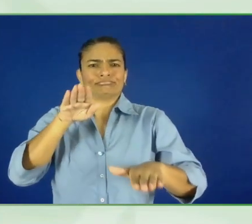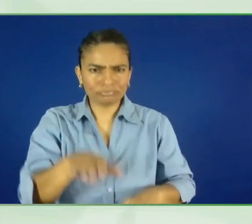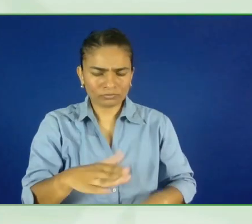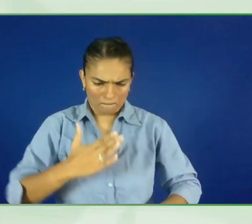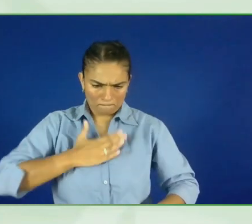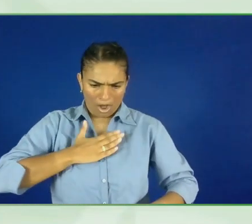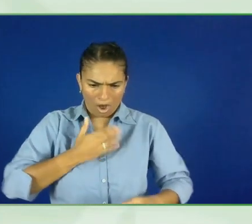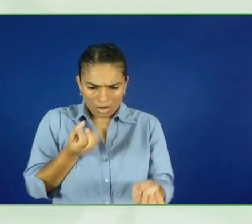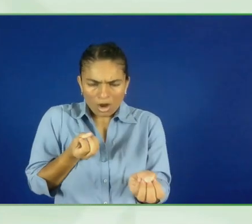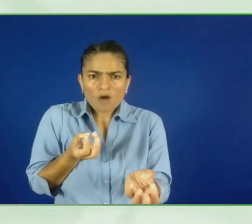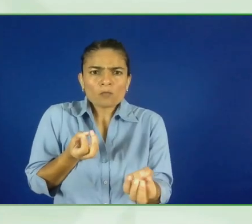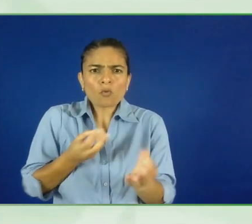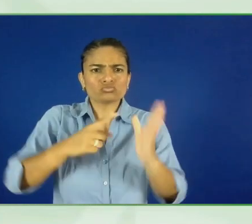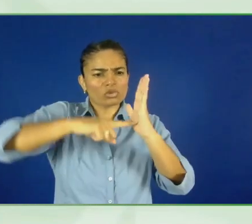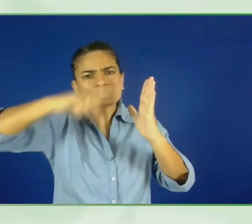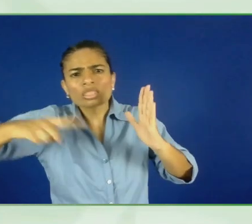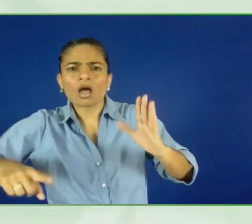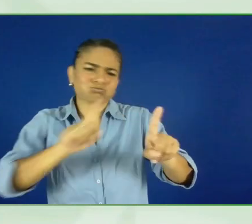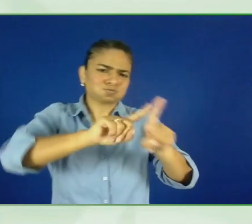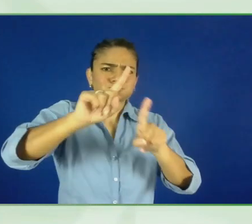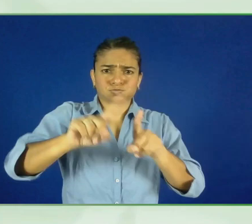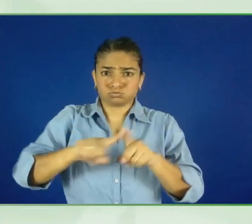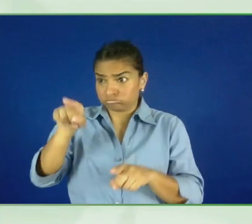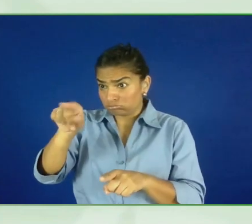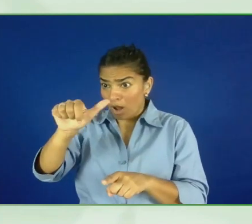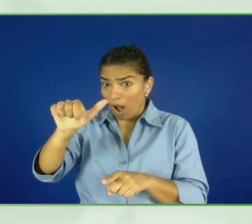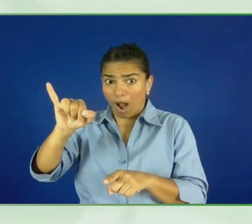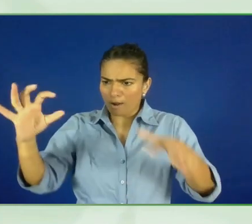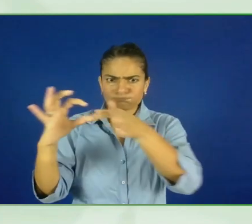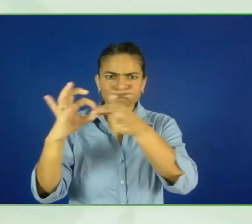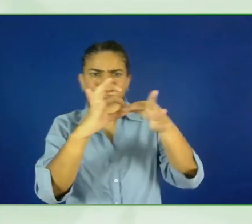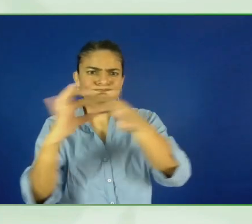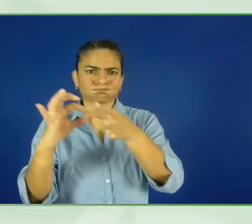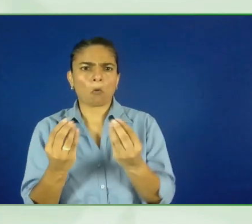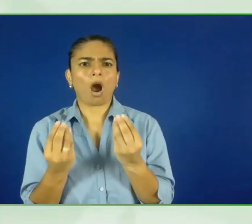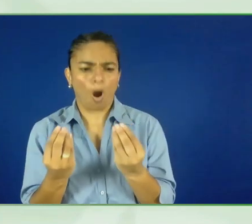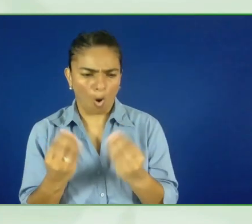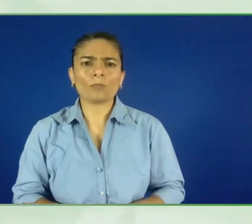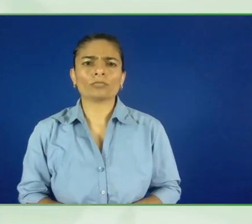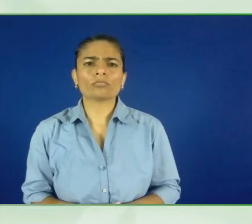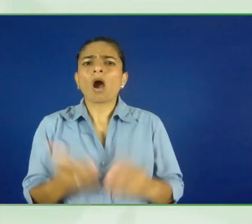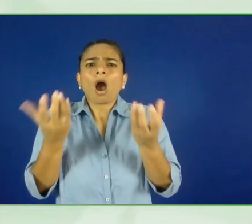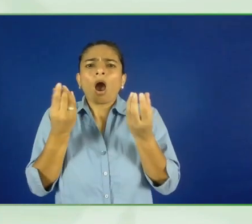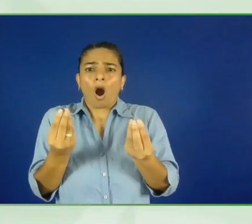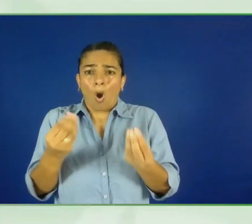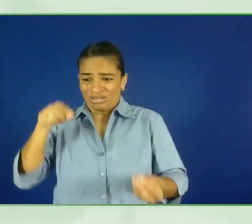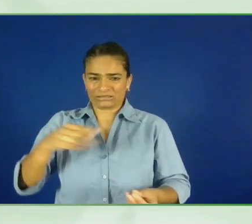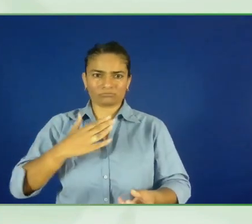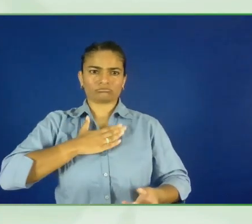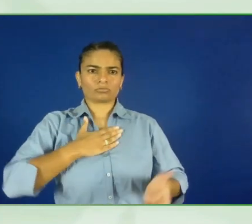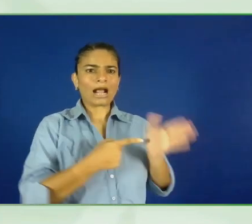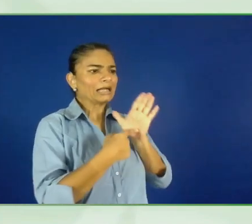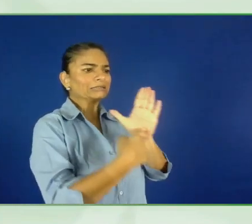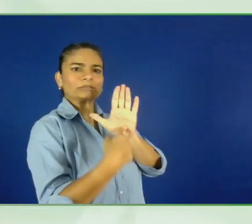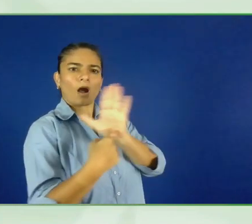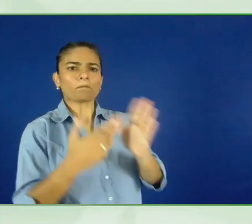by using your own example and your own models, and then try to understand how we did it, what worked, what